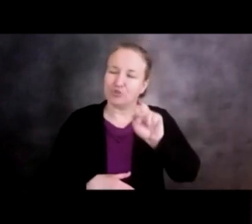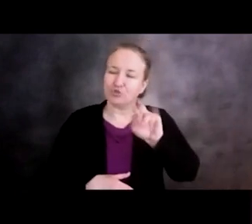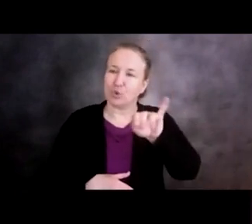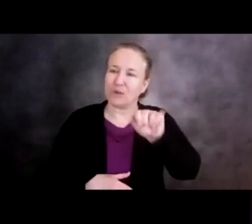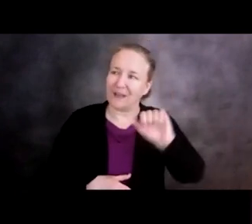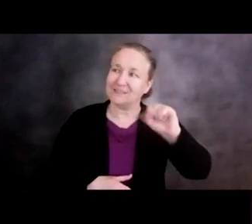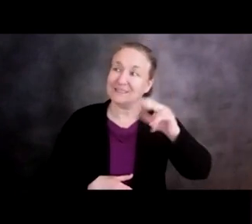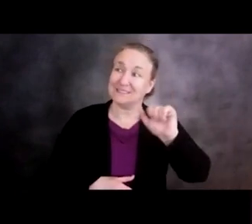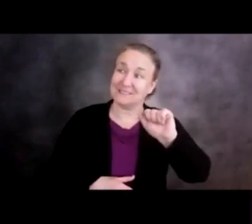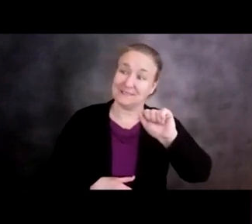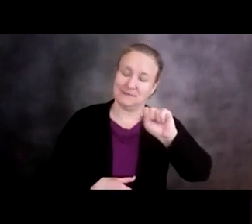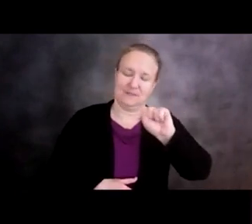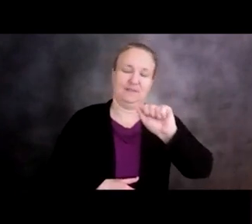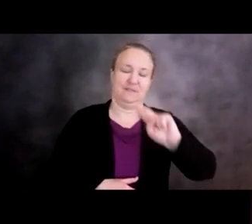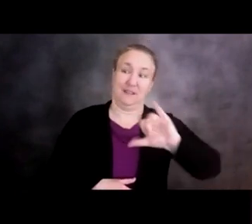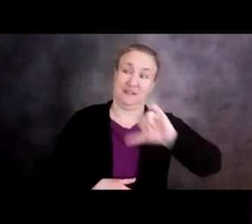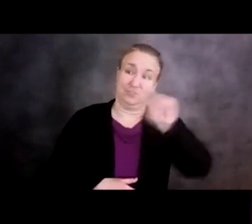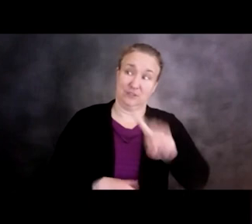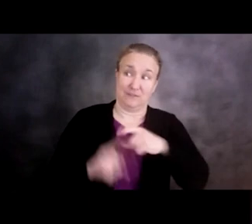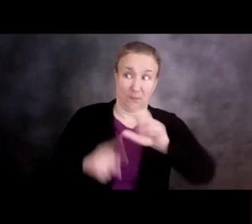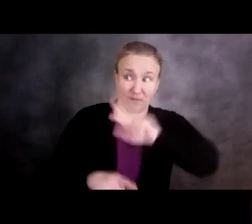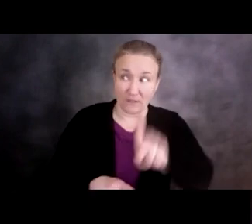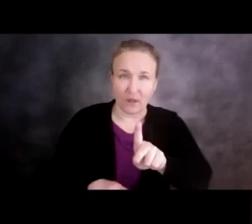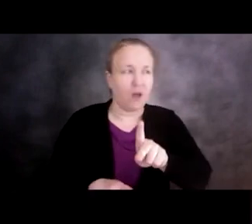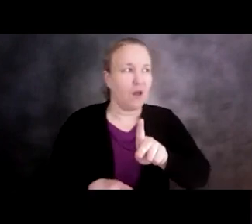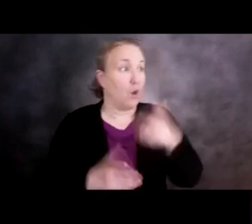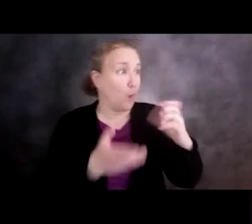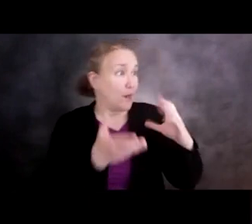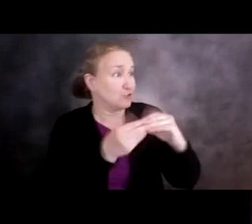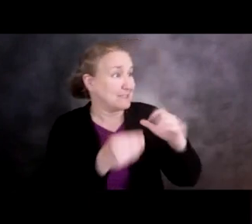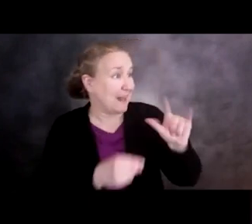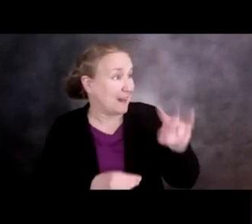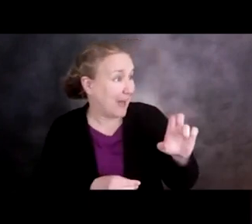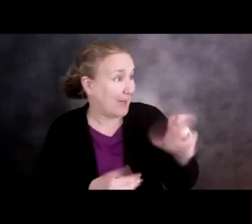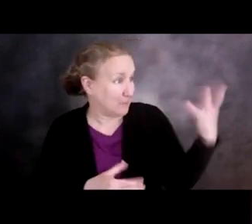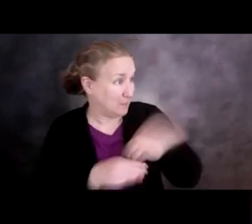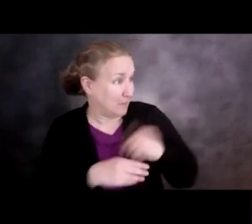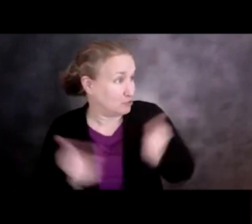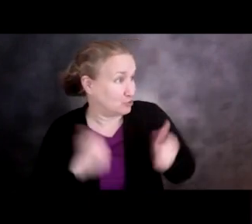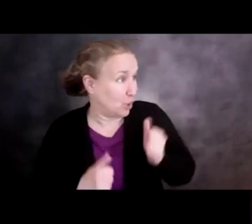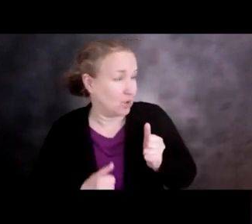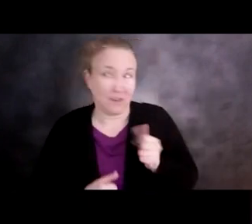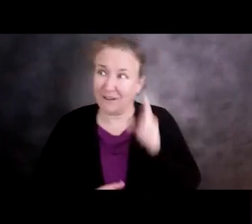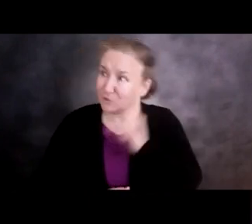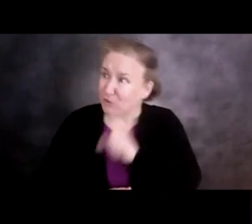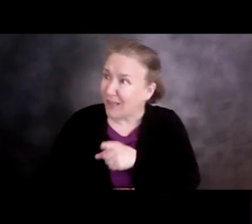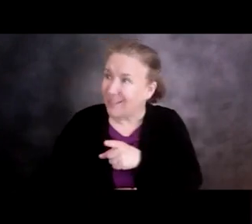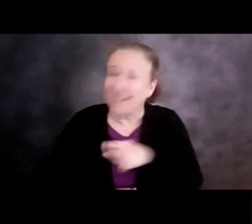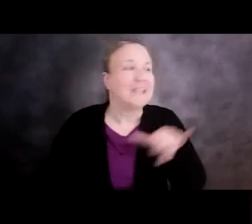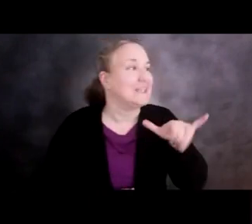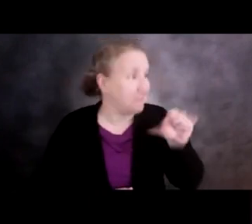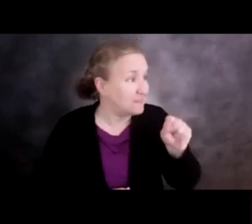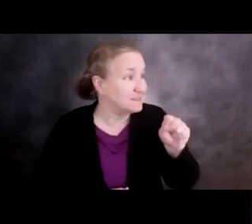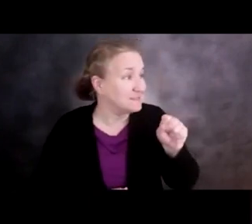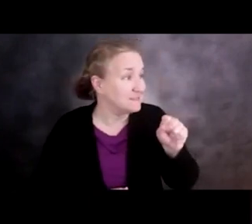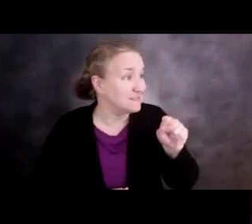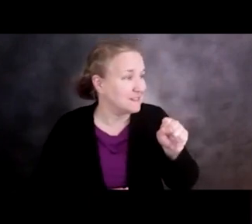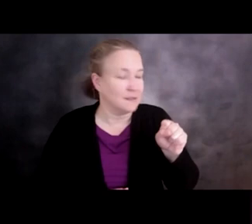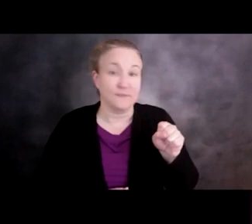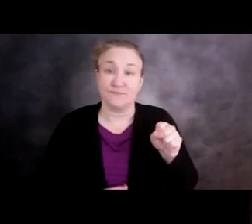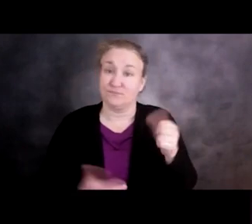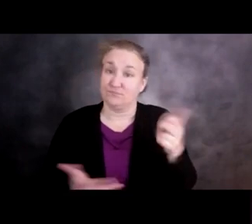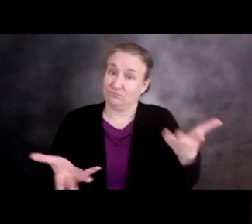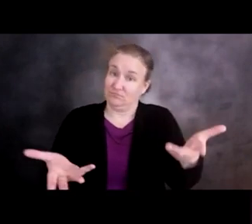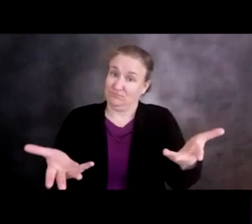Philadelphia native. I said, you want to recite it live and be in the show? She said, for real? I said, yes. And next thing you